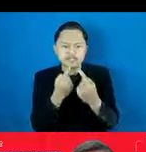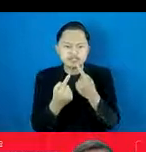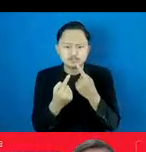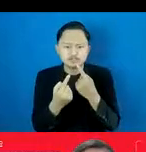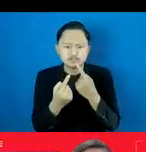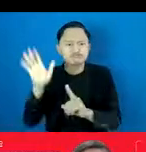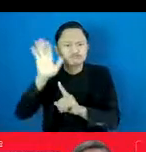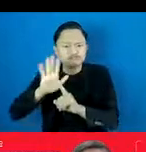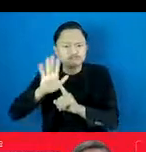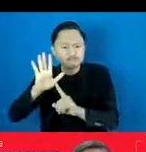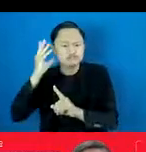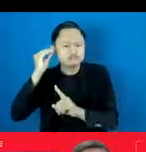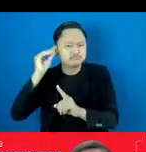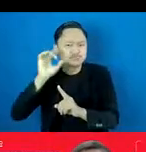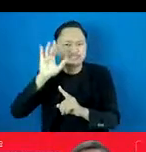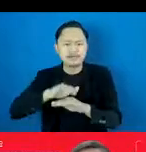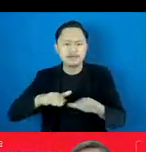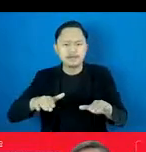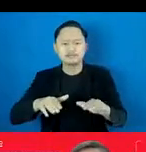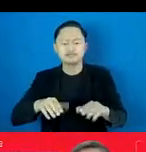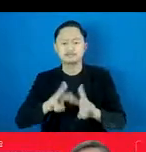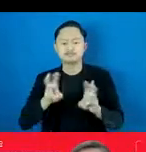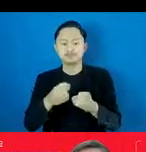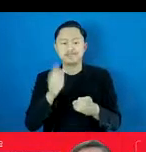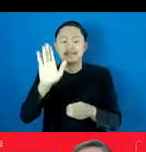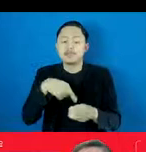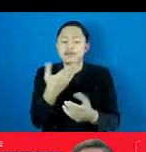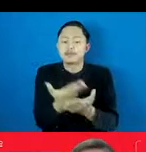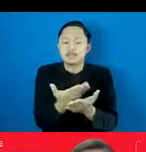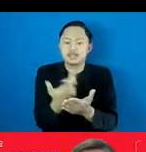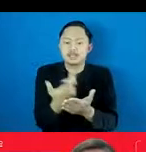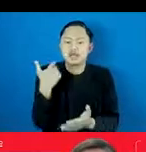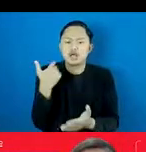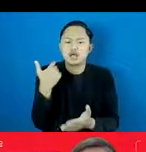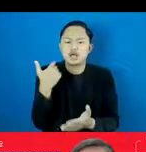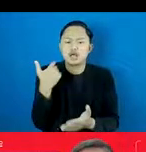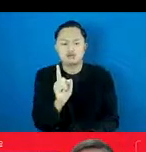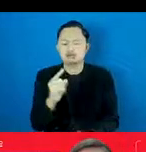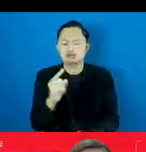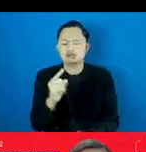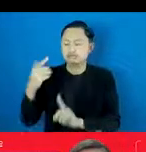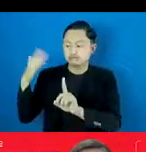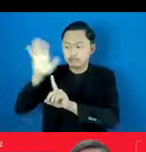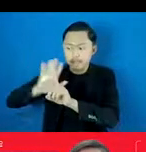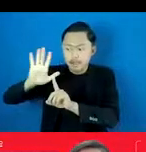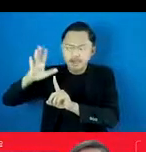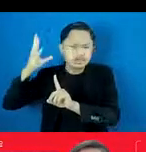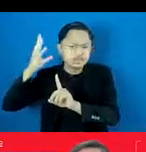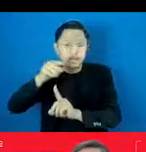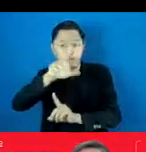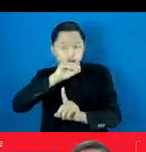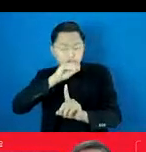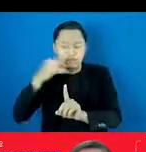And next, we'd like to also ask you to please make sure there is no background noises when you are speaking,